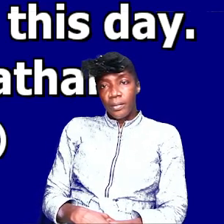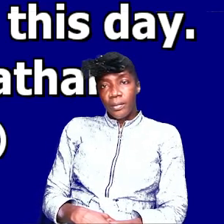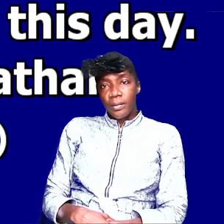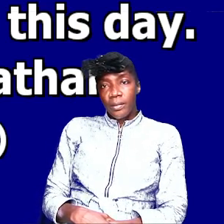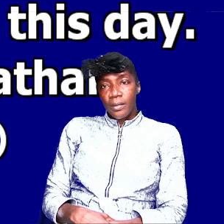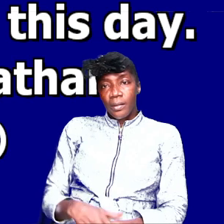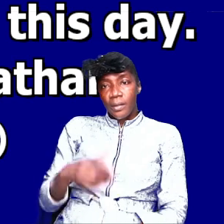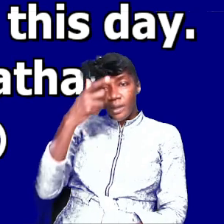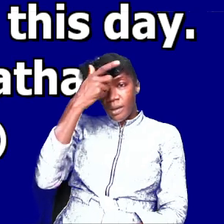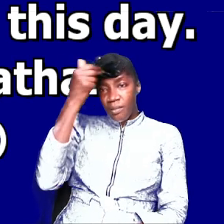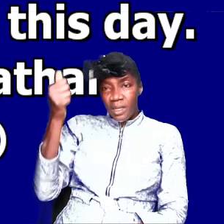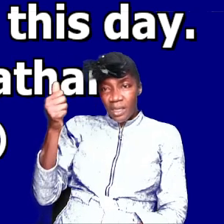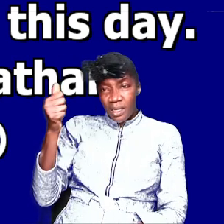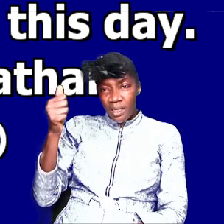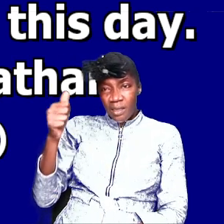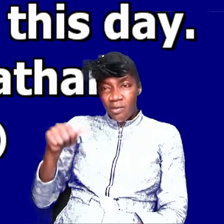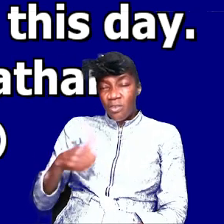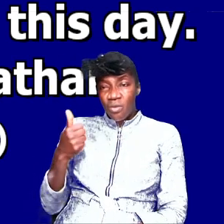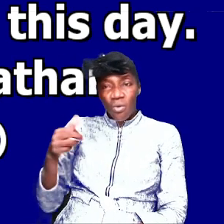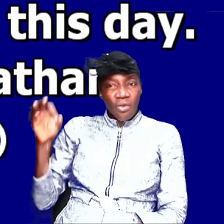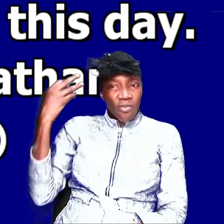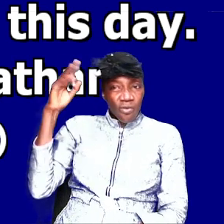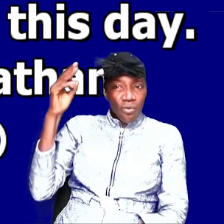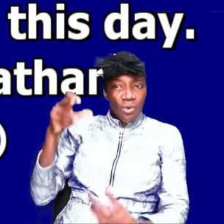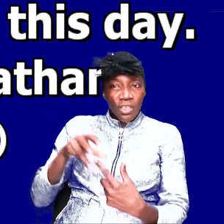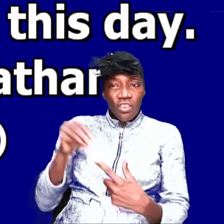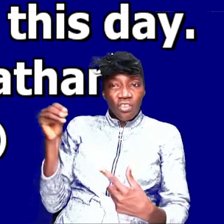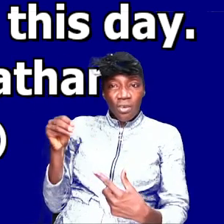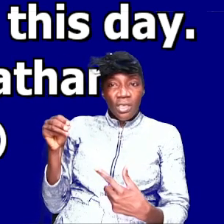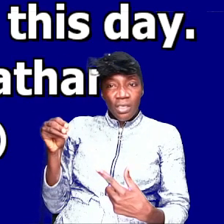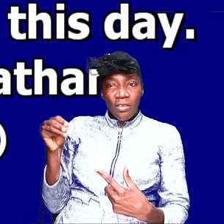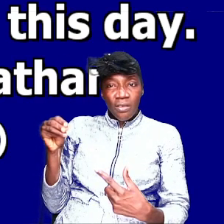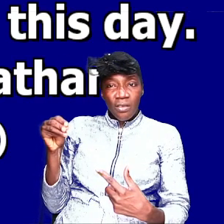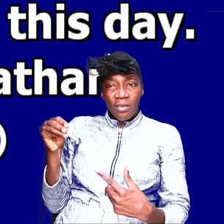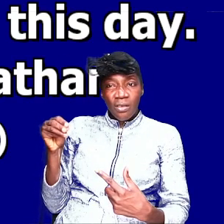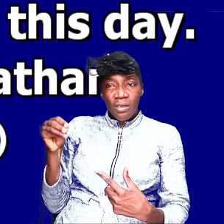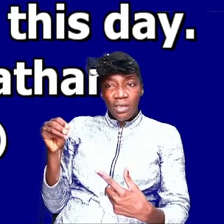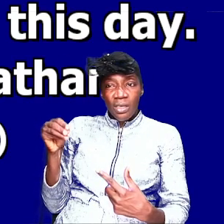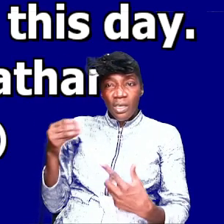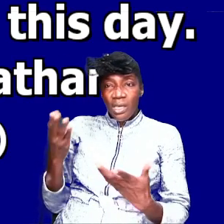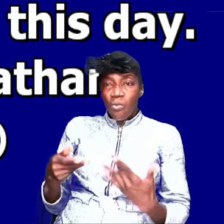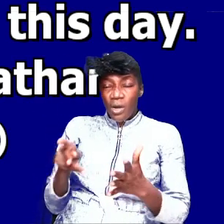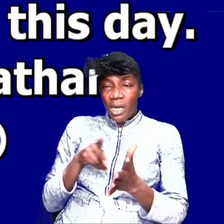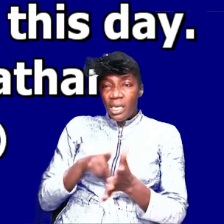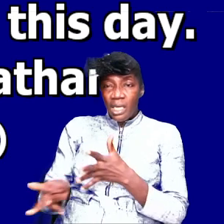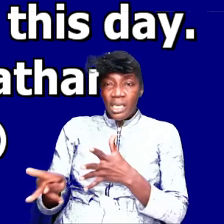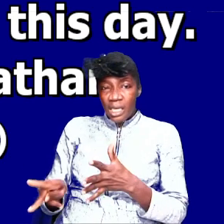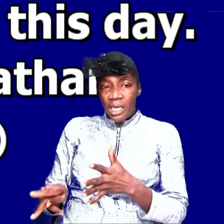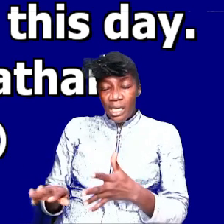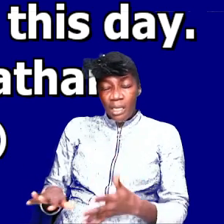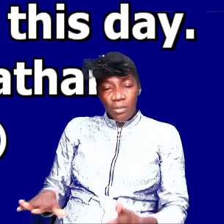Because of his own foolish decision, he was about to kill his son.